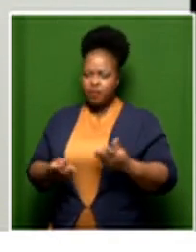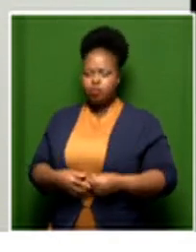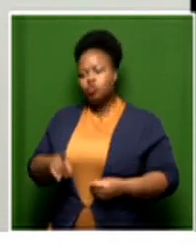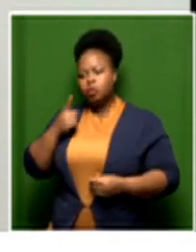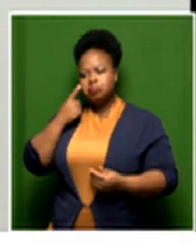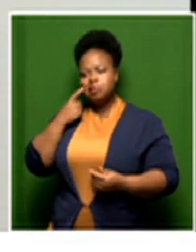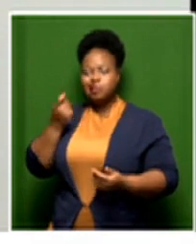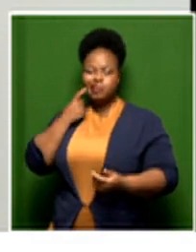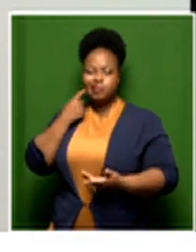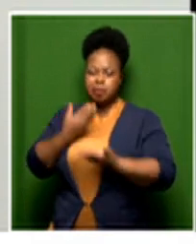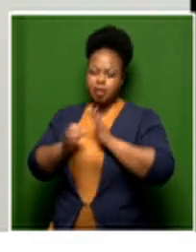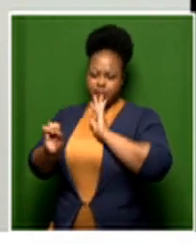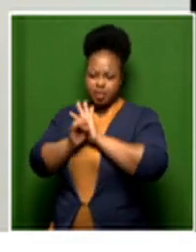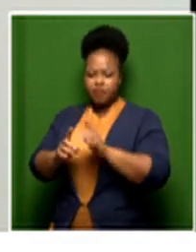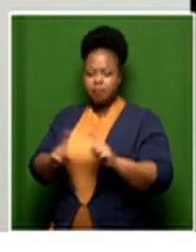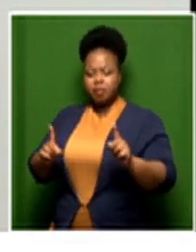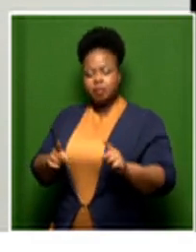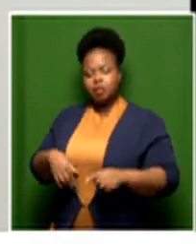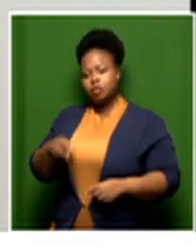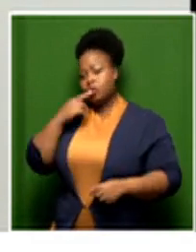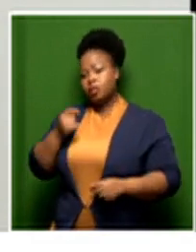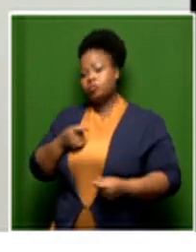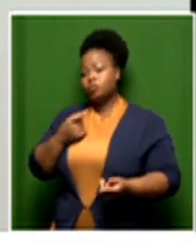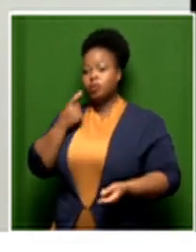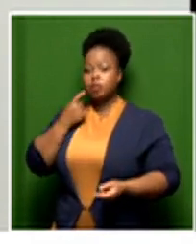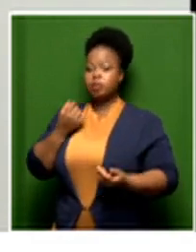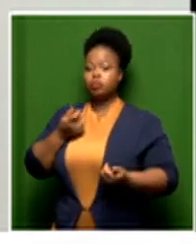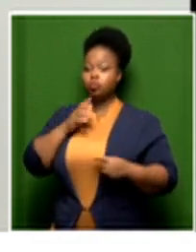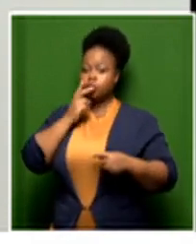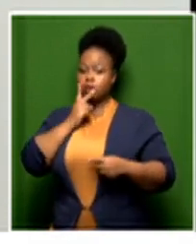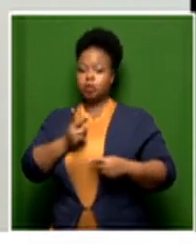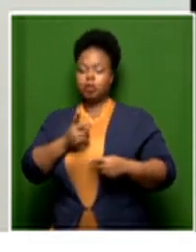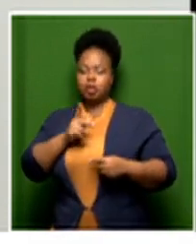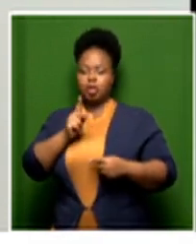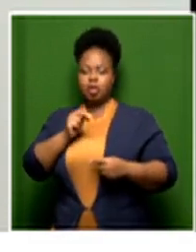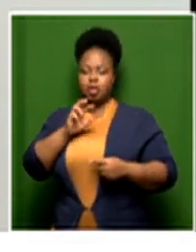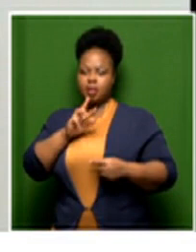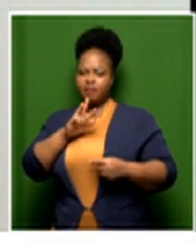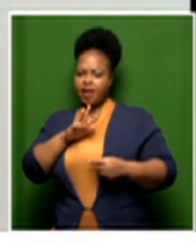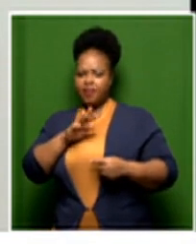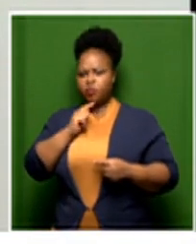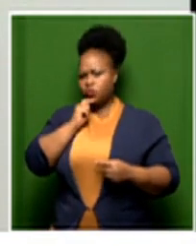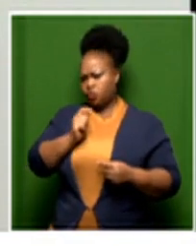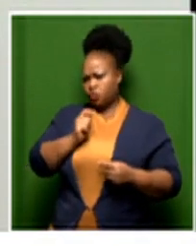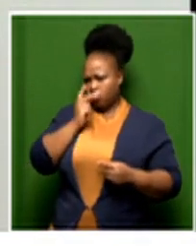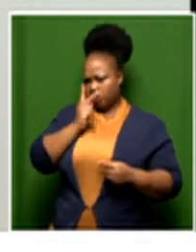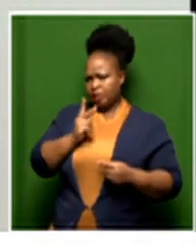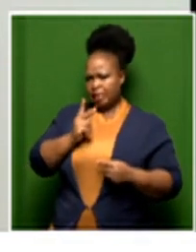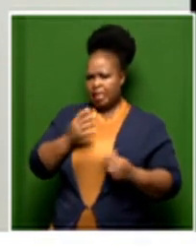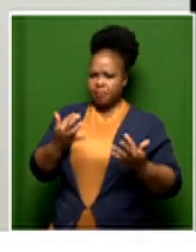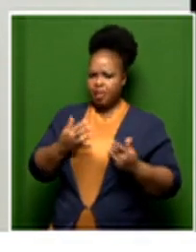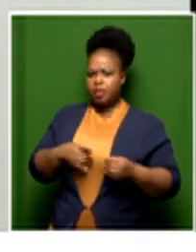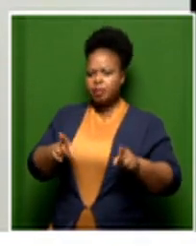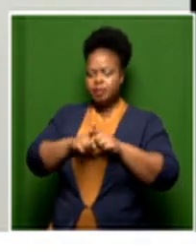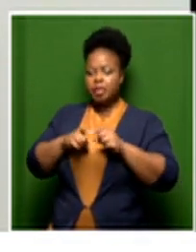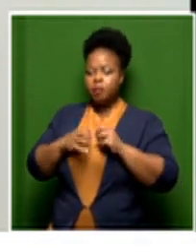good denominator of whether a KN95 mask is substandard is the face fit